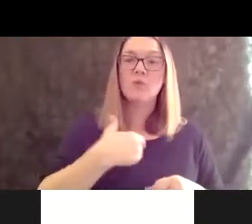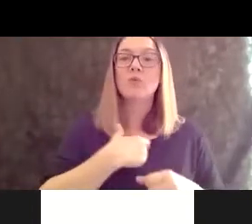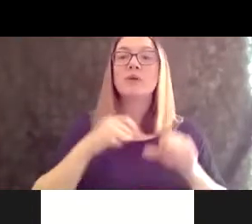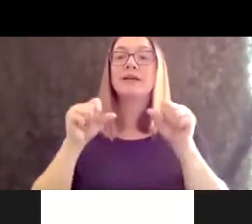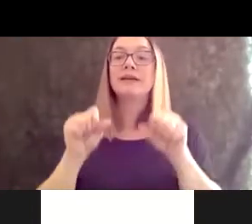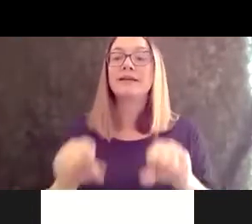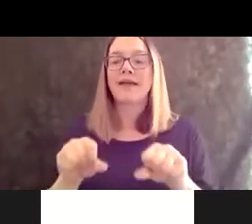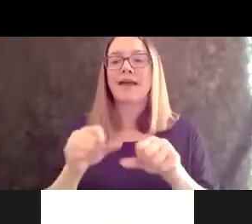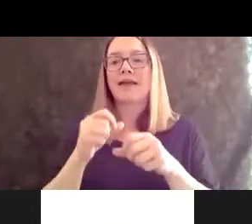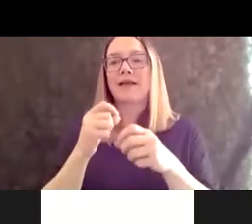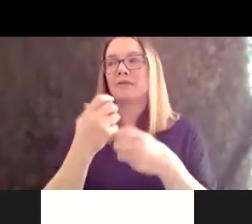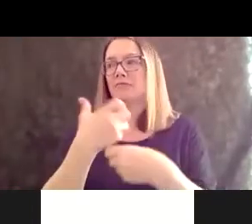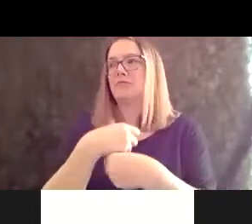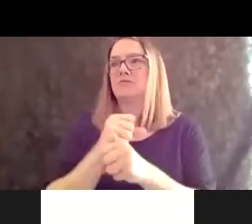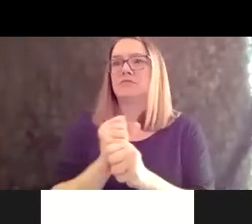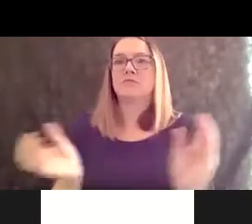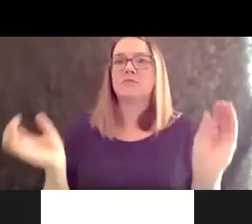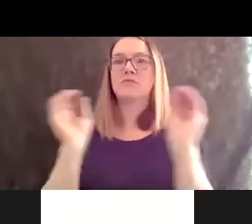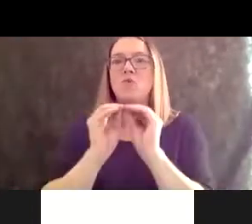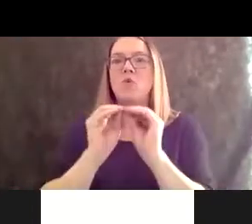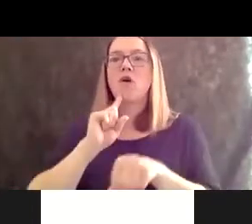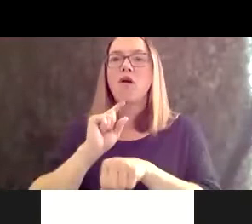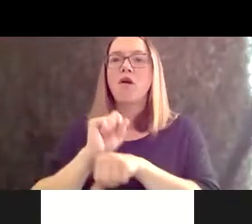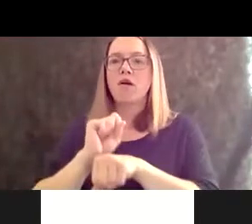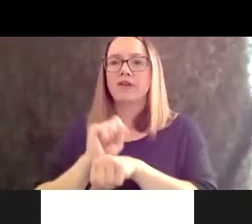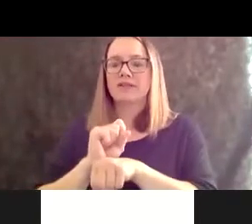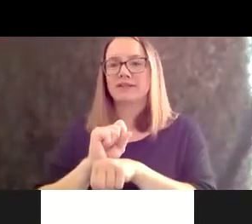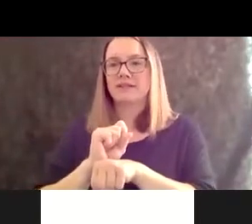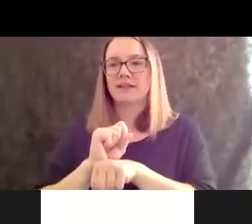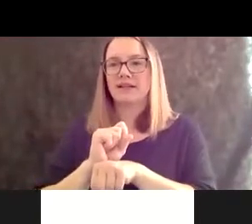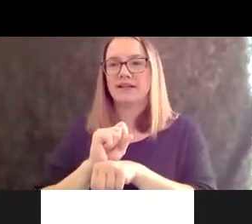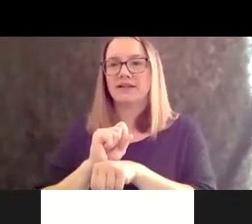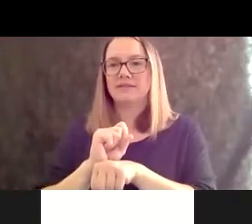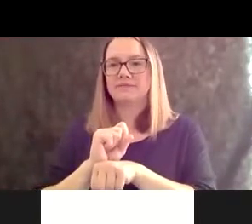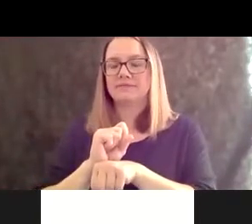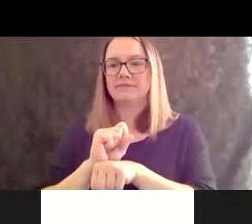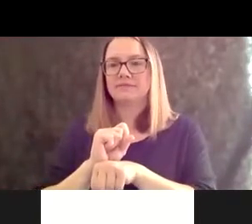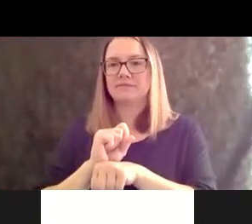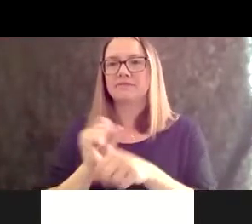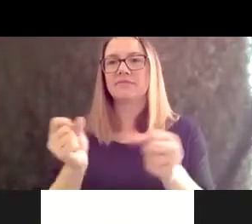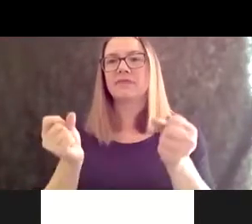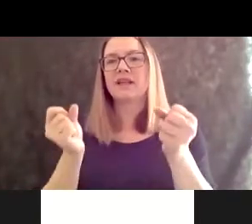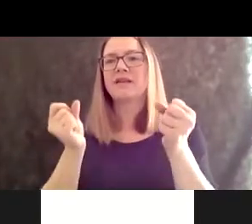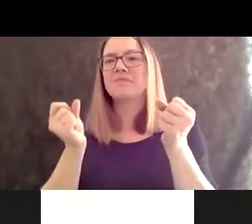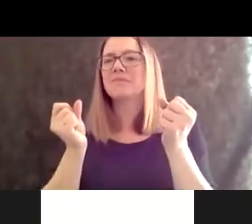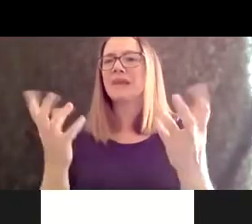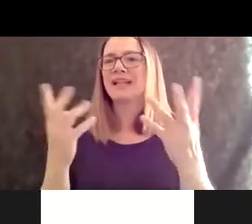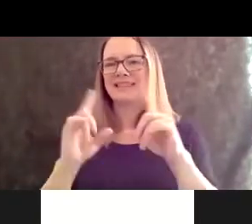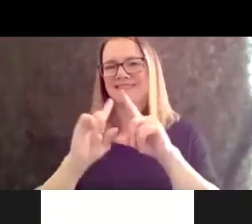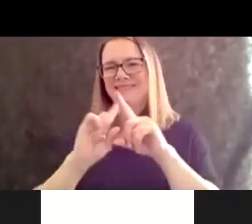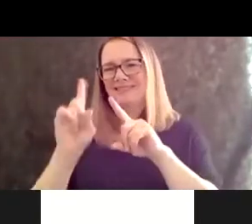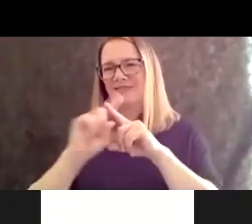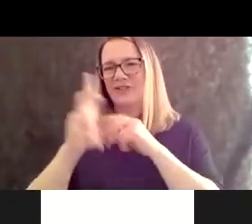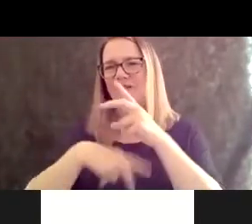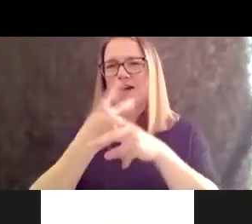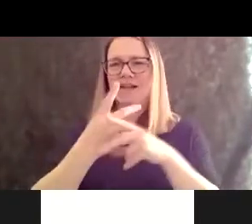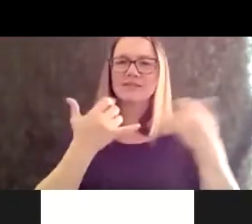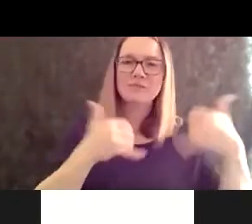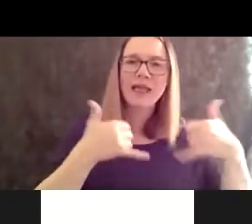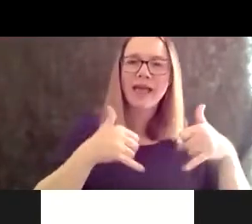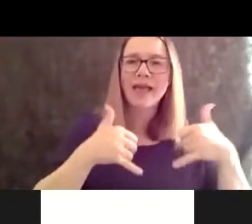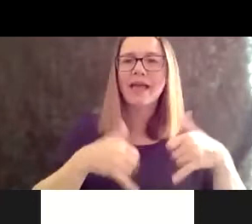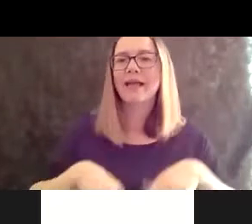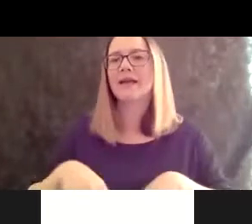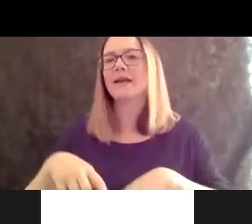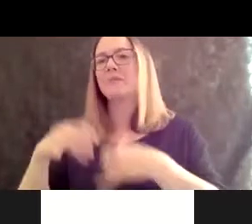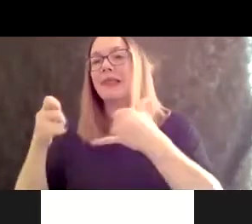more authenticity. And there's so many different types of play or players. There's jokesters, if